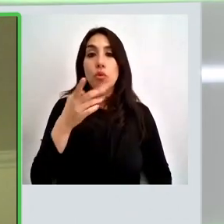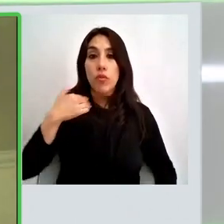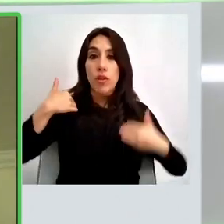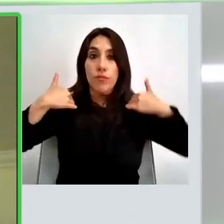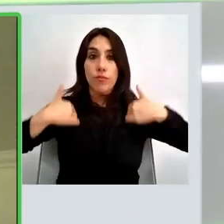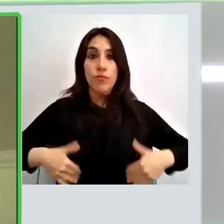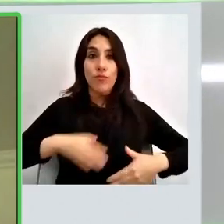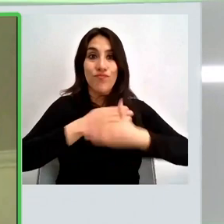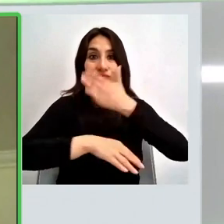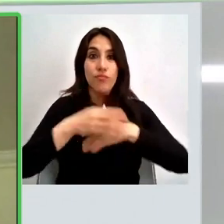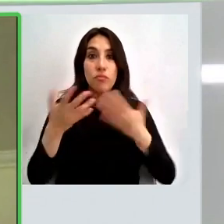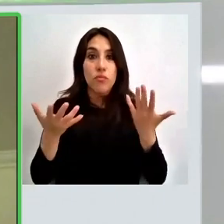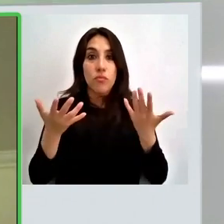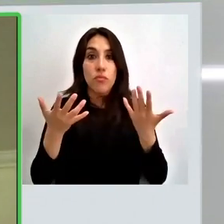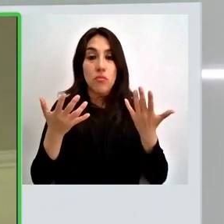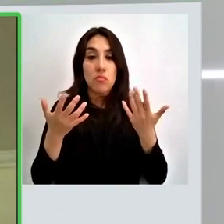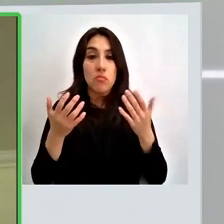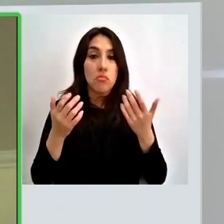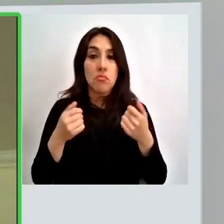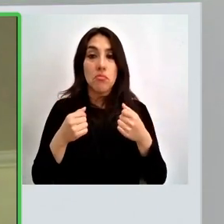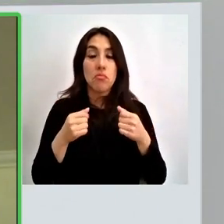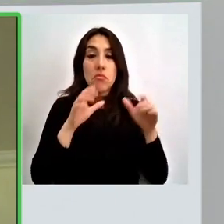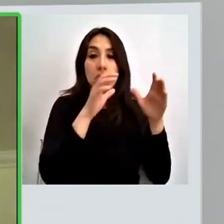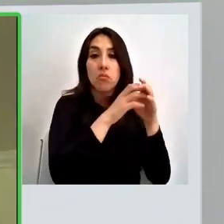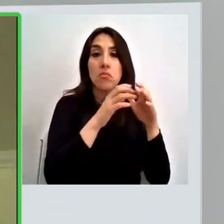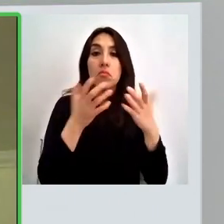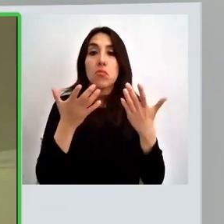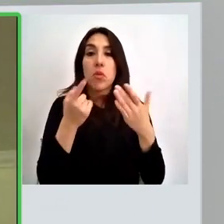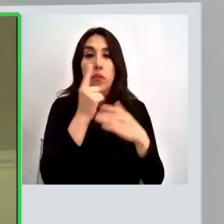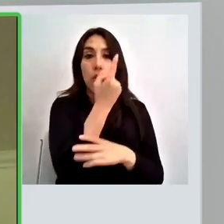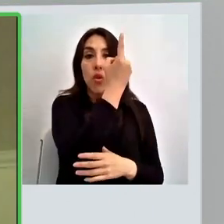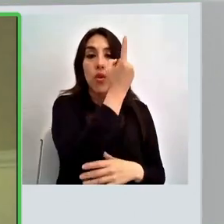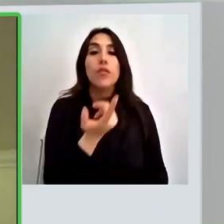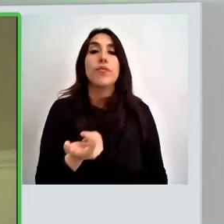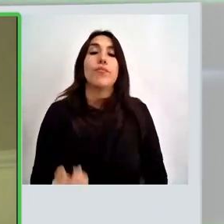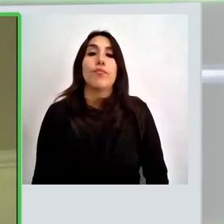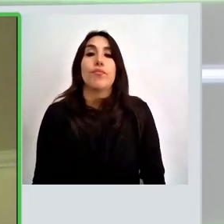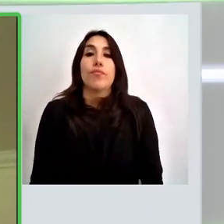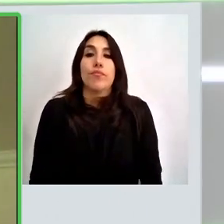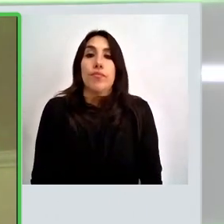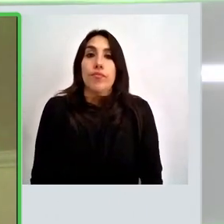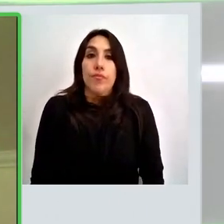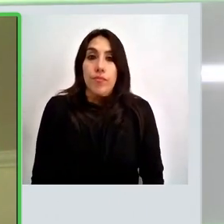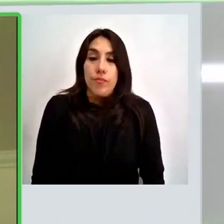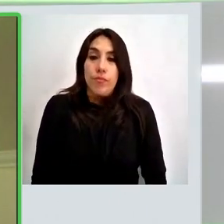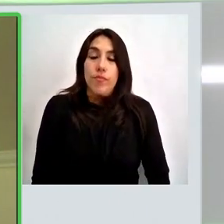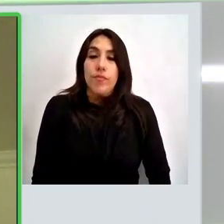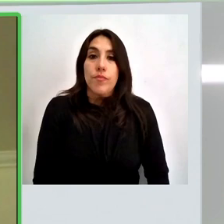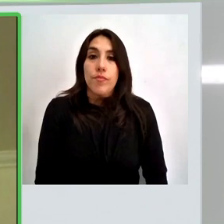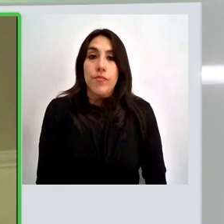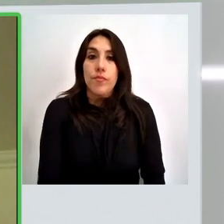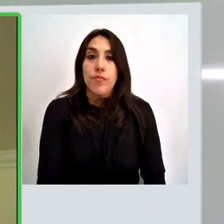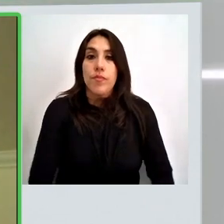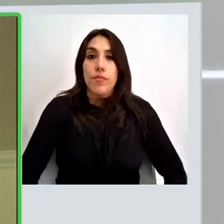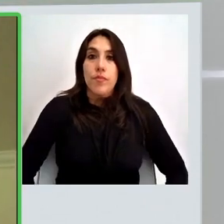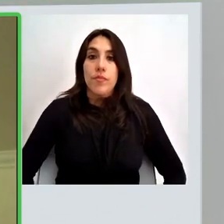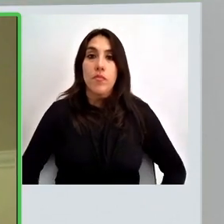organizations and others that are talking about implementing the